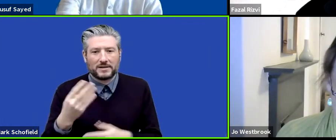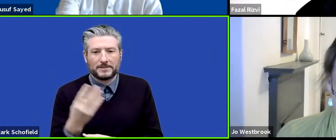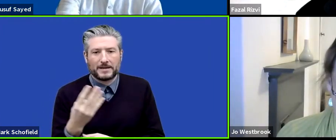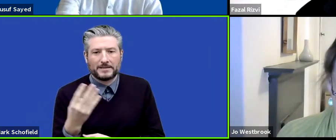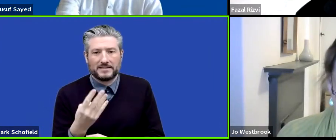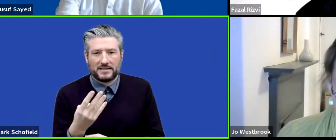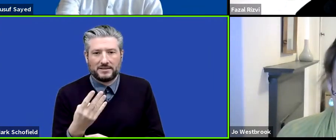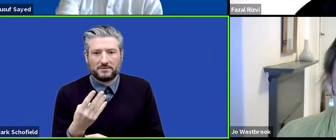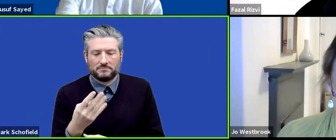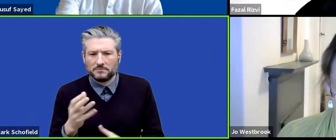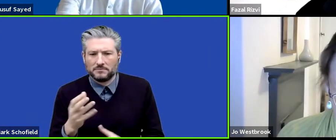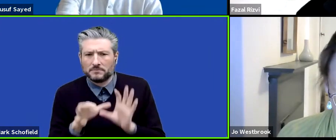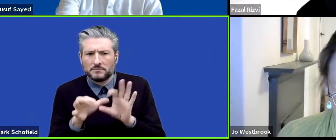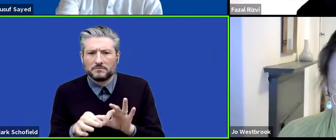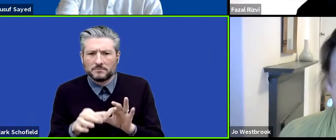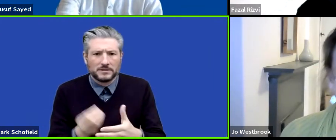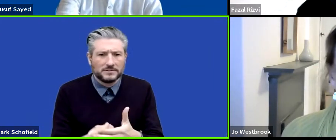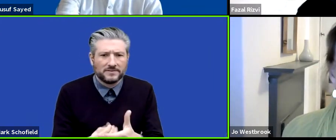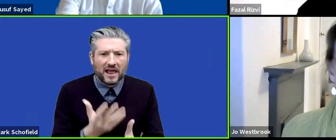all-important exclamation mark.